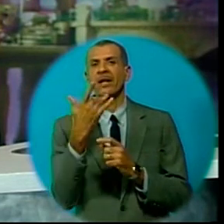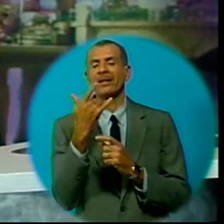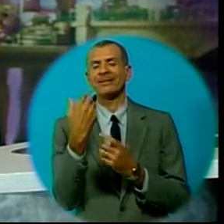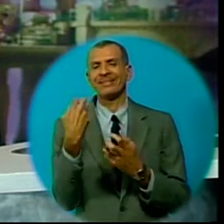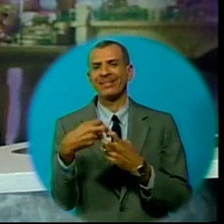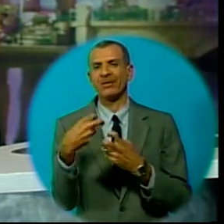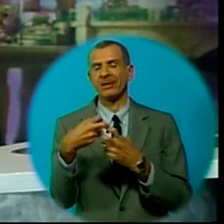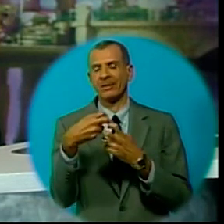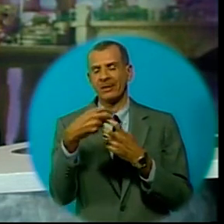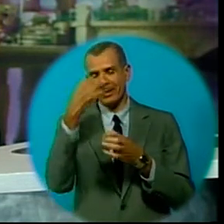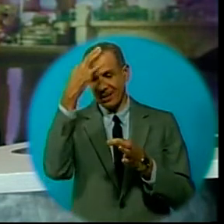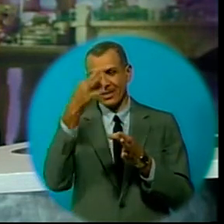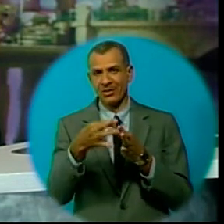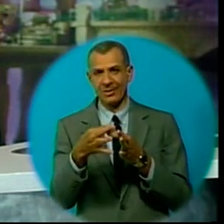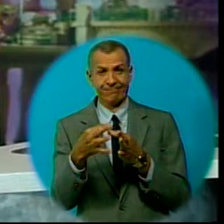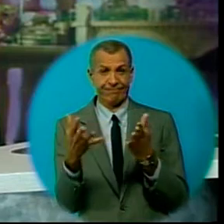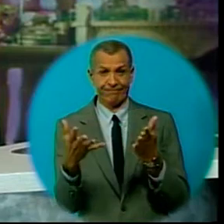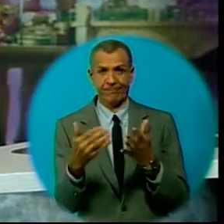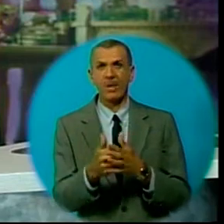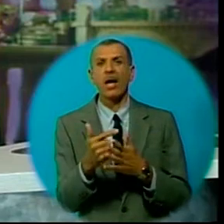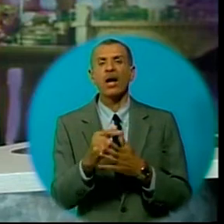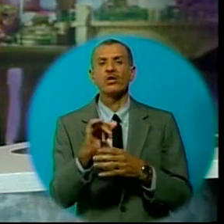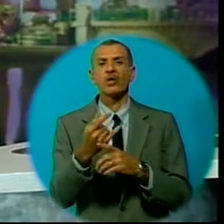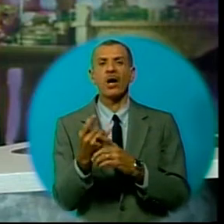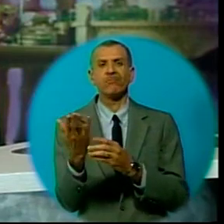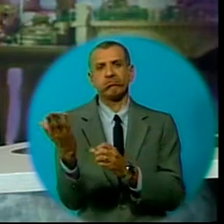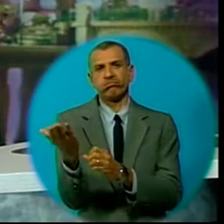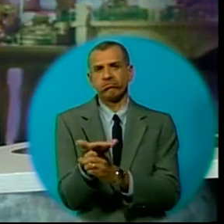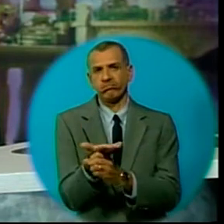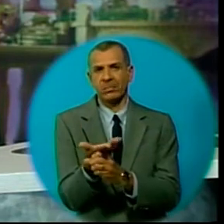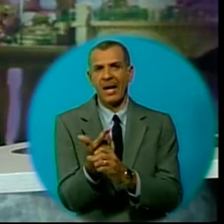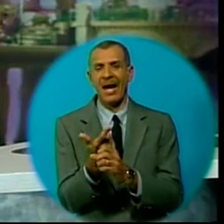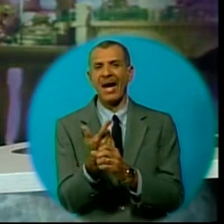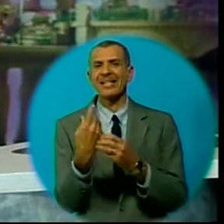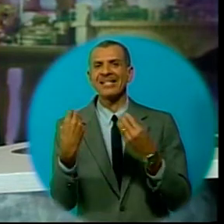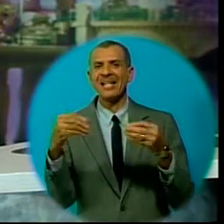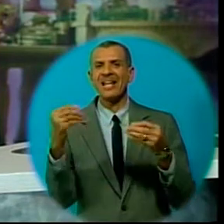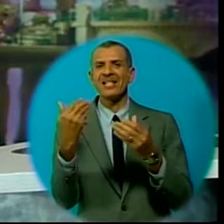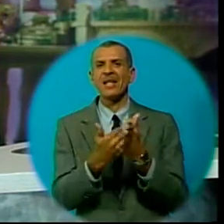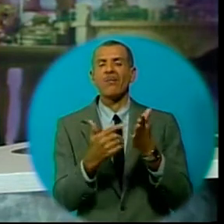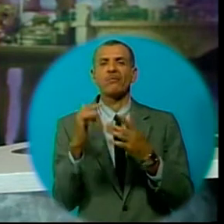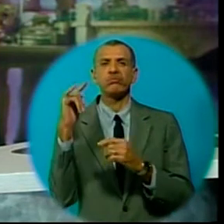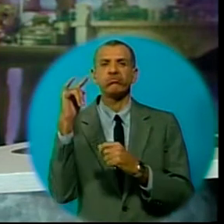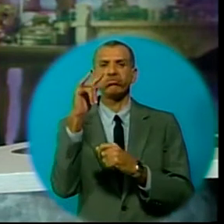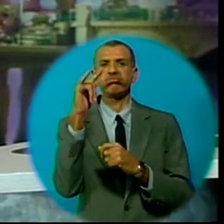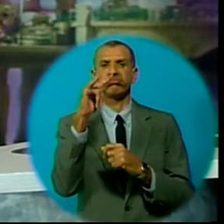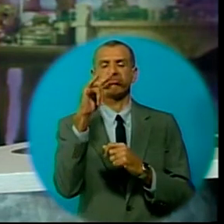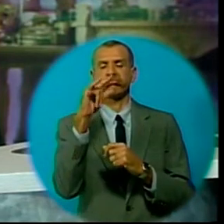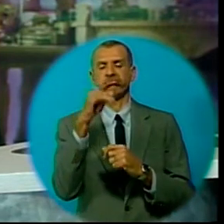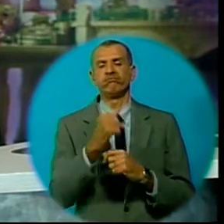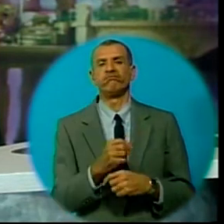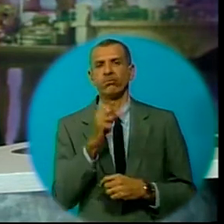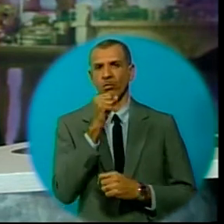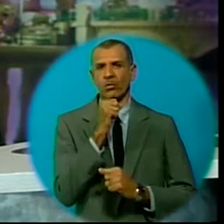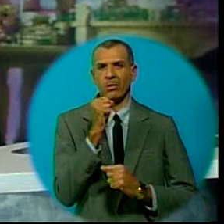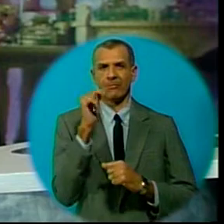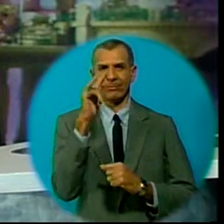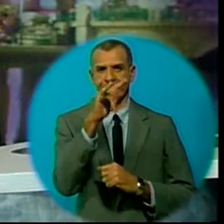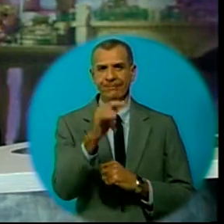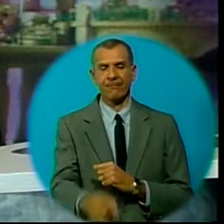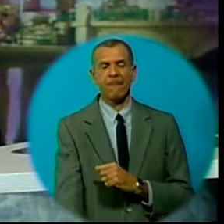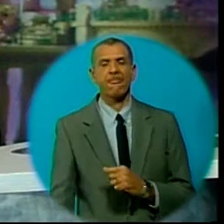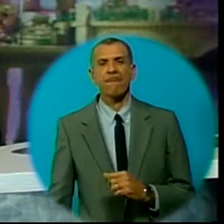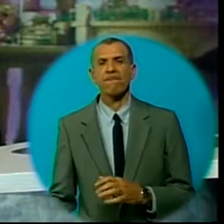tough decisions. These will include job cuts and finally selling off some of the airline's old fleet. In another